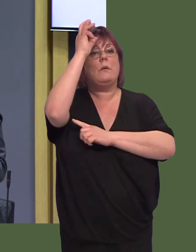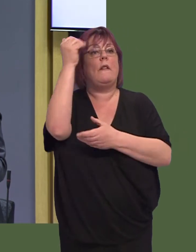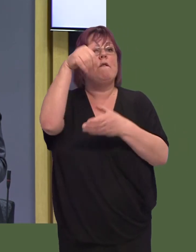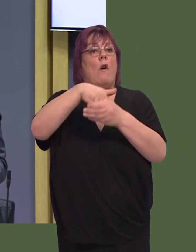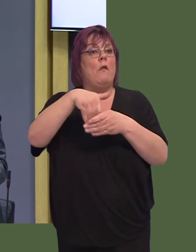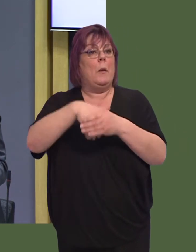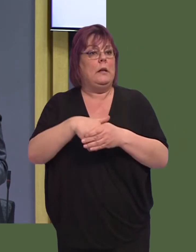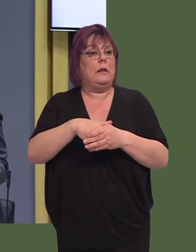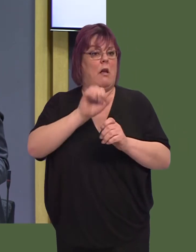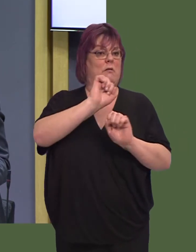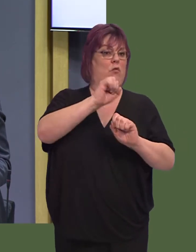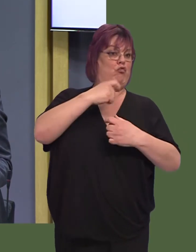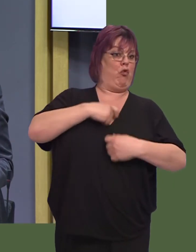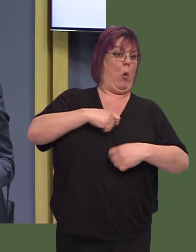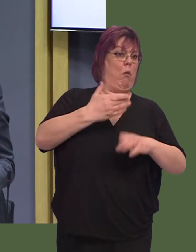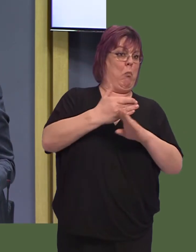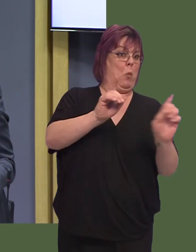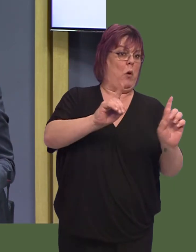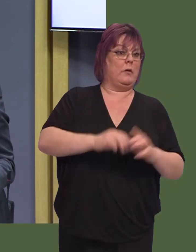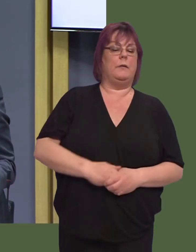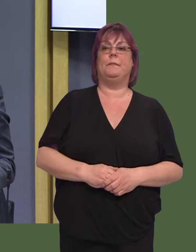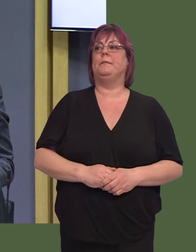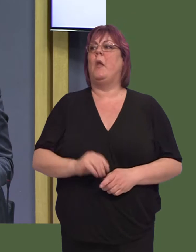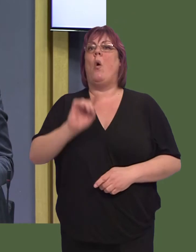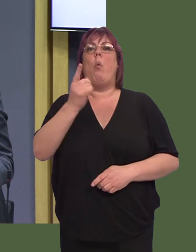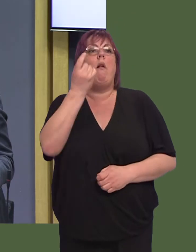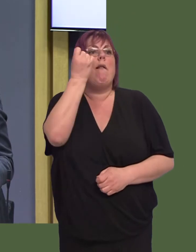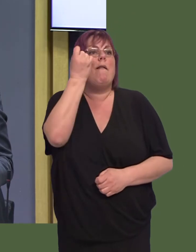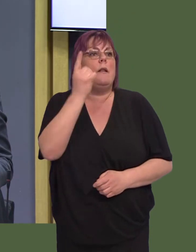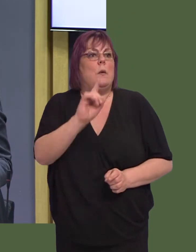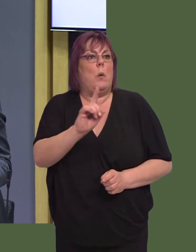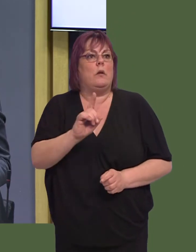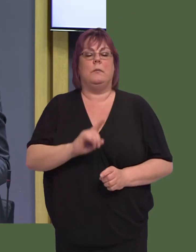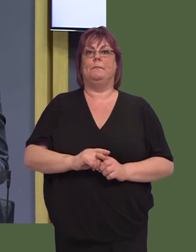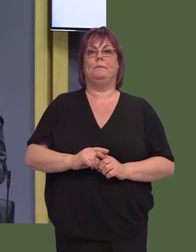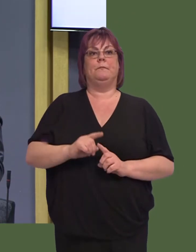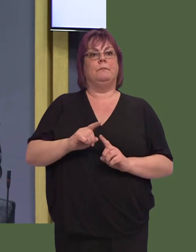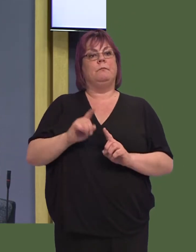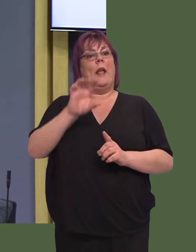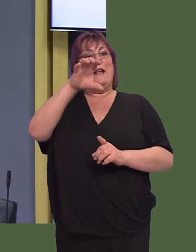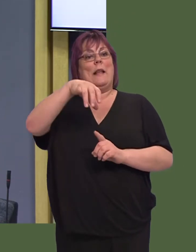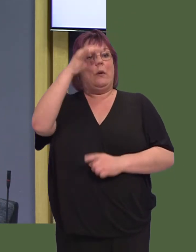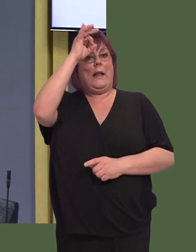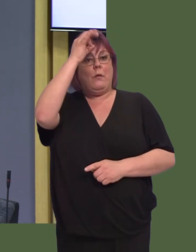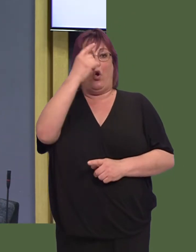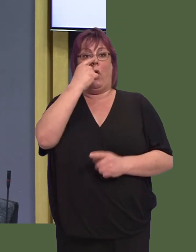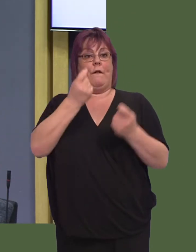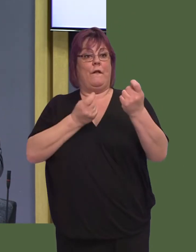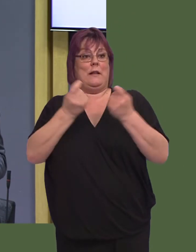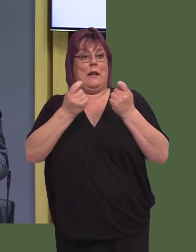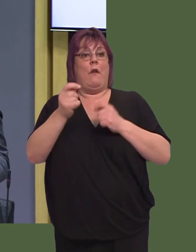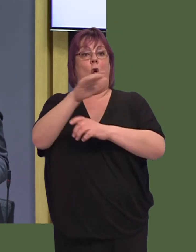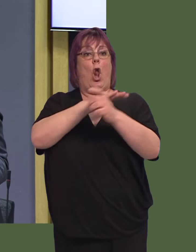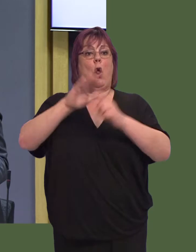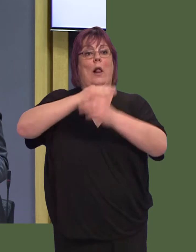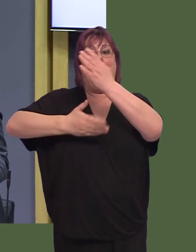only ask you about one of those, because one of the things they suggest is that well-run town and community councils could well be a very effective